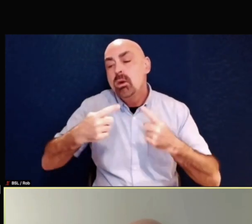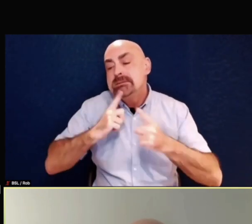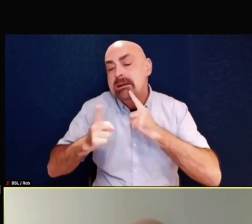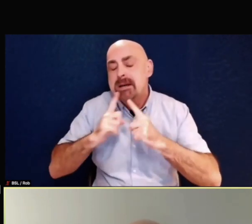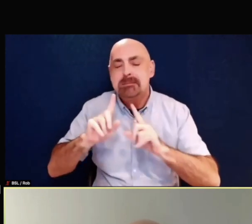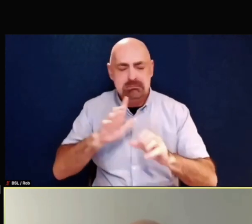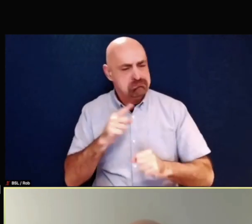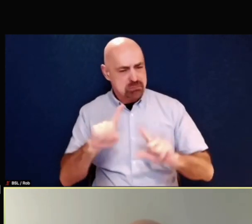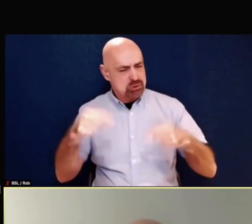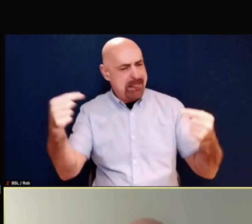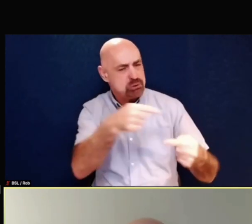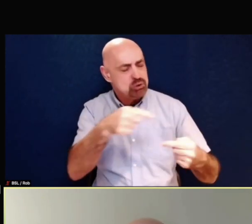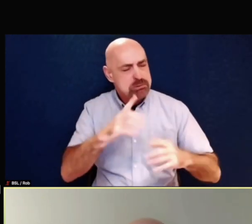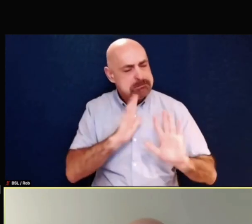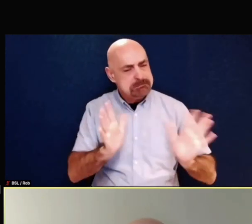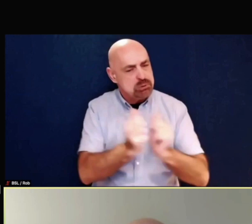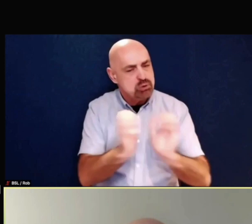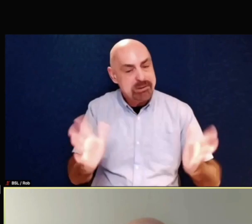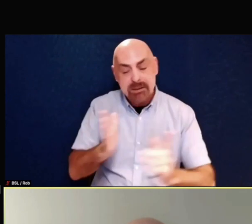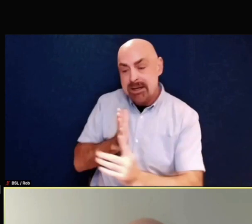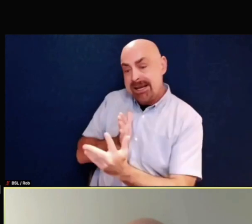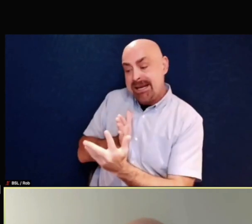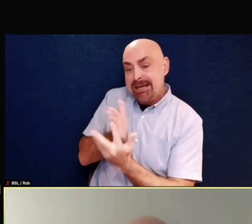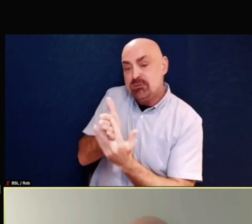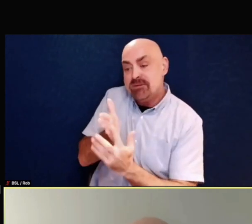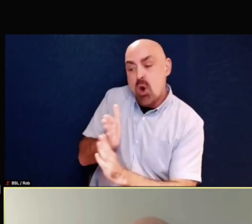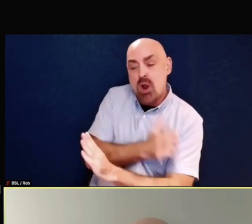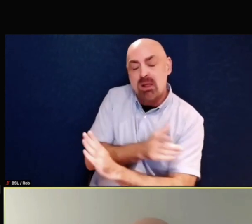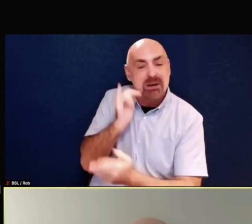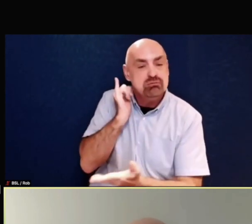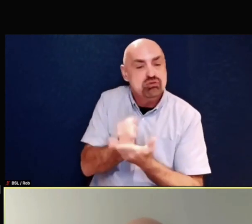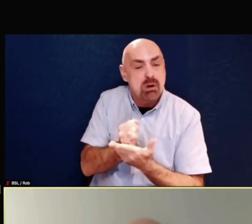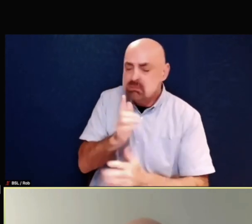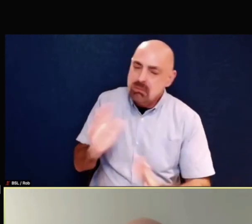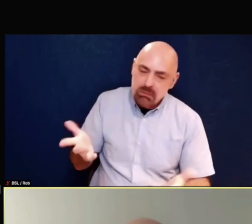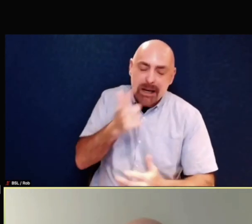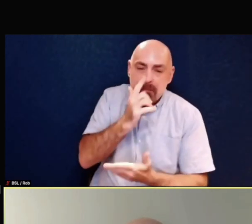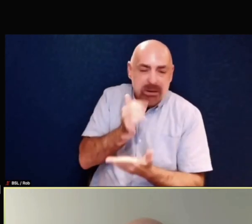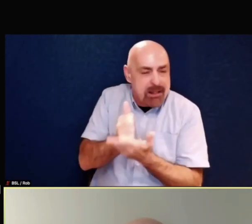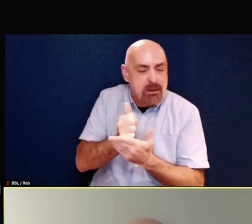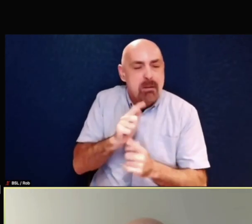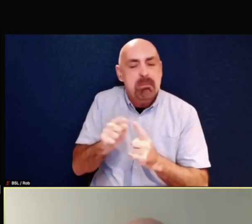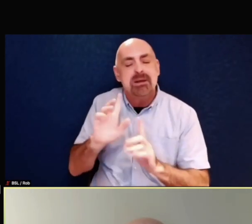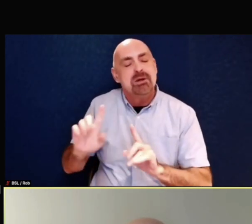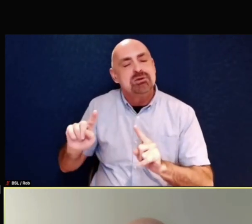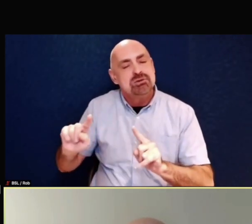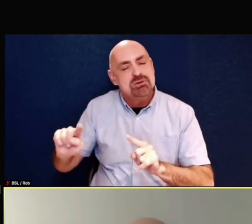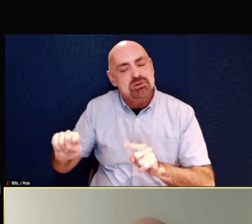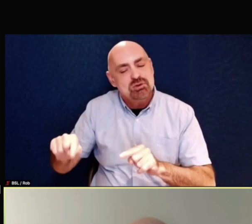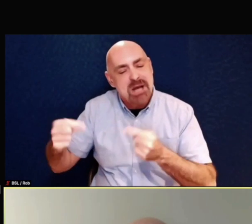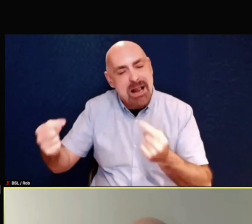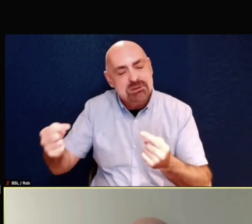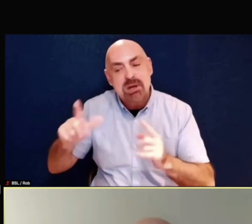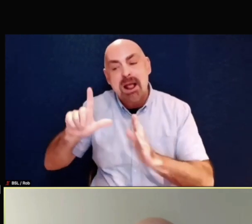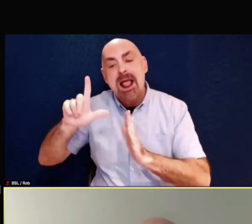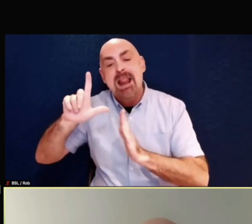way that it does. It's not to say that intervening early is wrong, and it can be really, really helpful, but actually challenging the idea that intervening